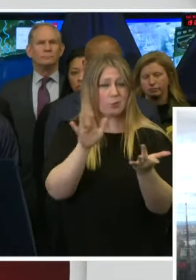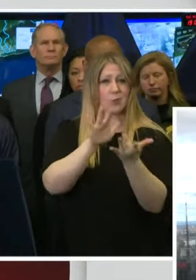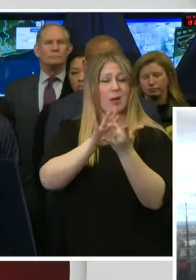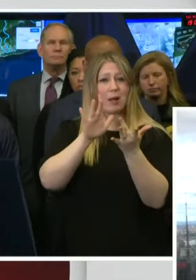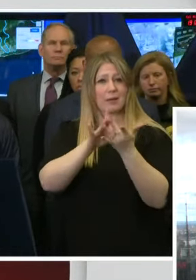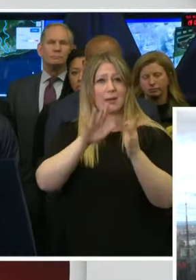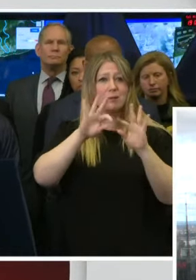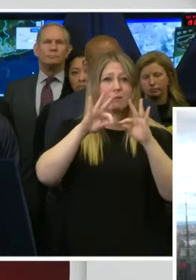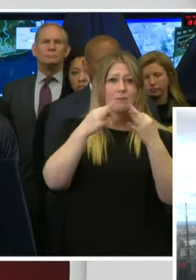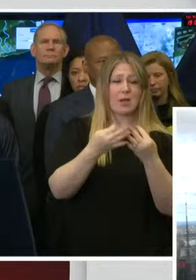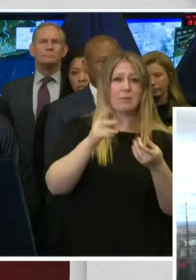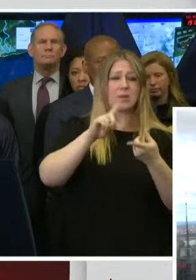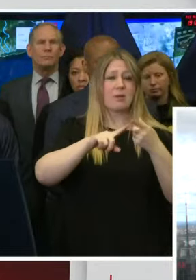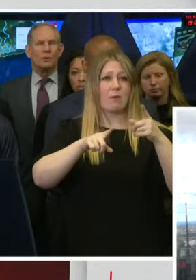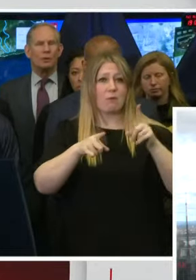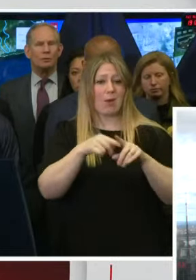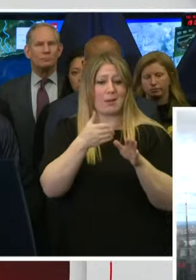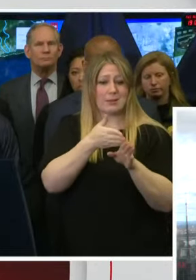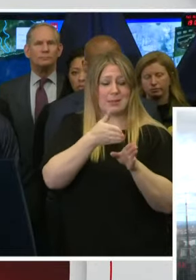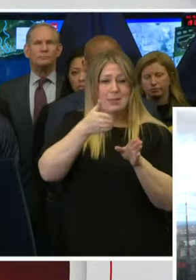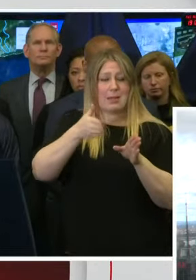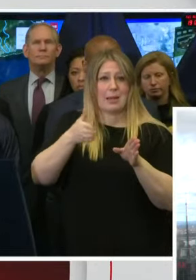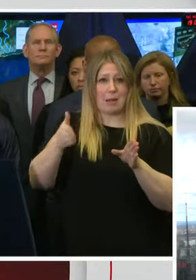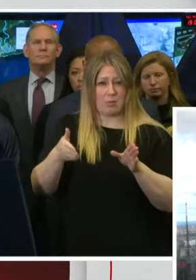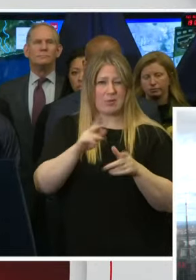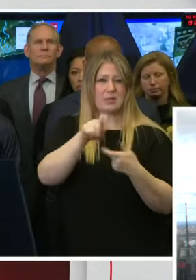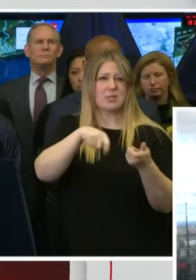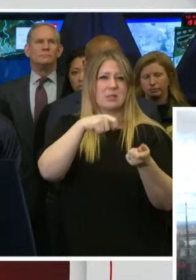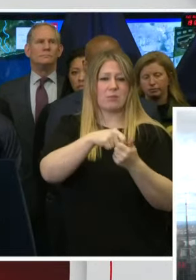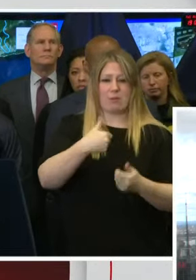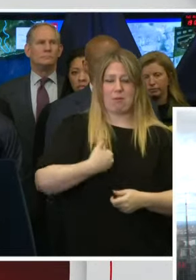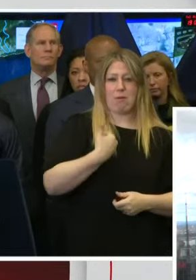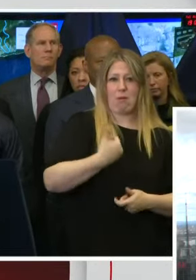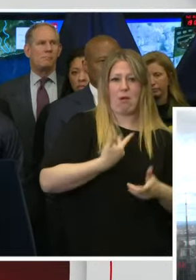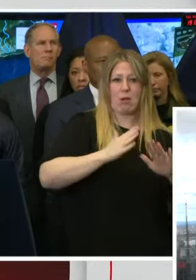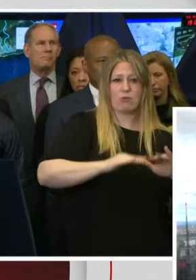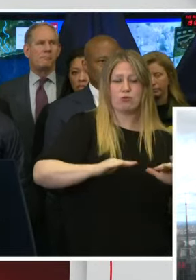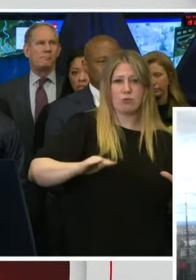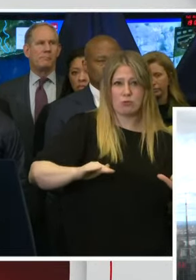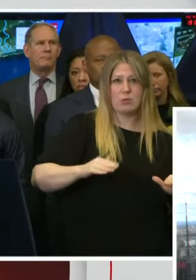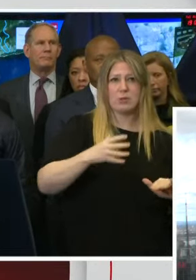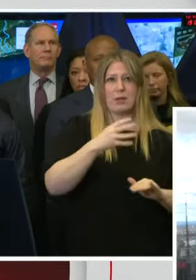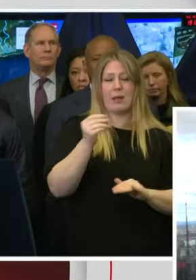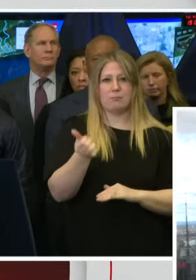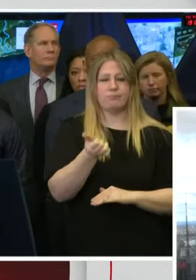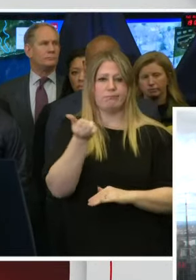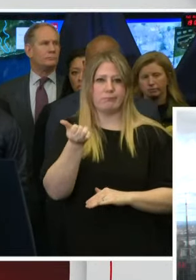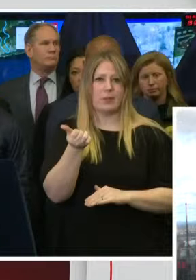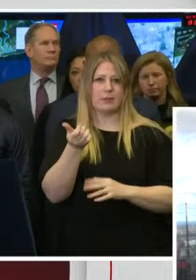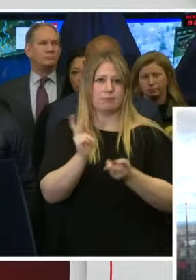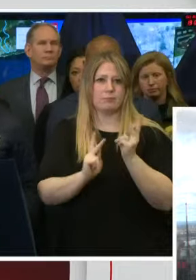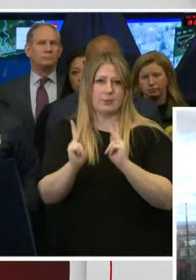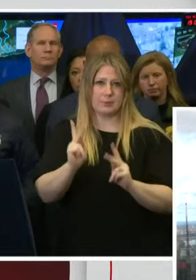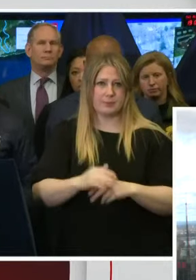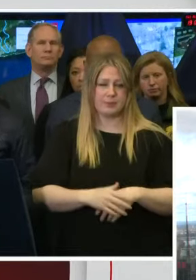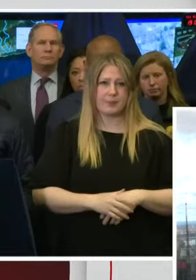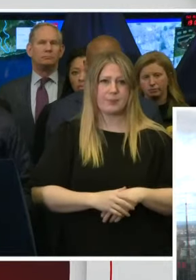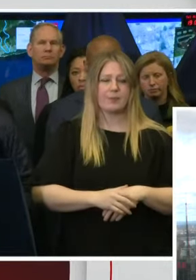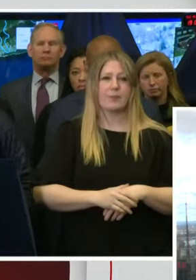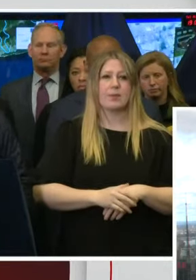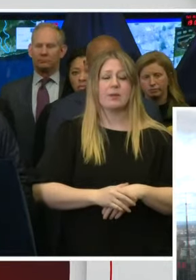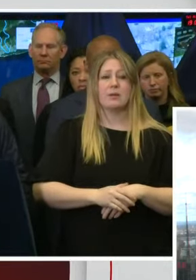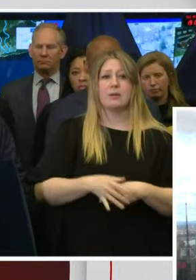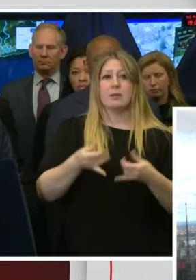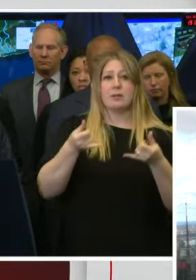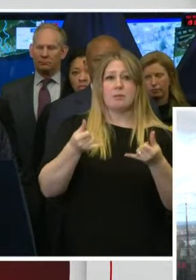ones, neighbors, especially the children and the and their other individuals. I think that this is also an